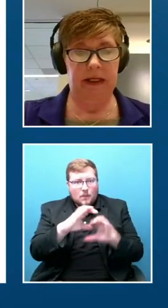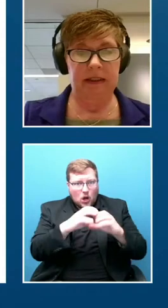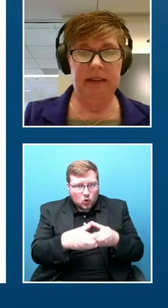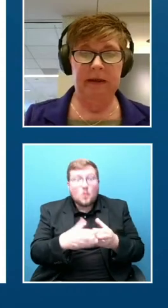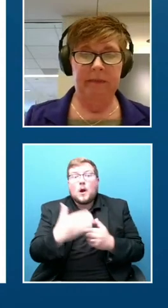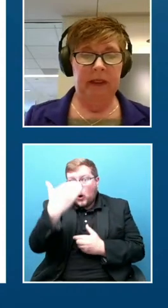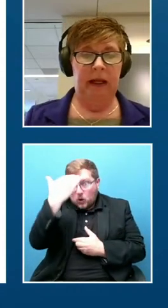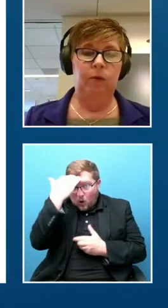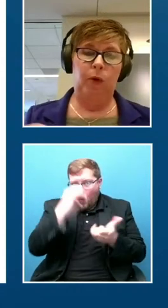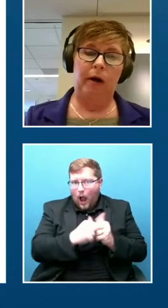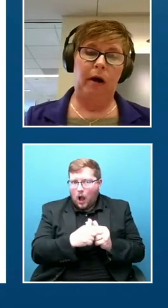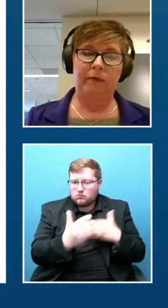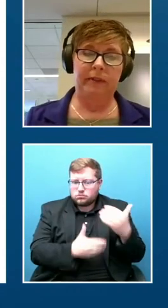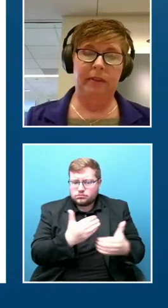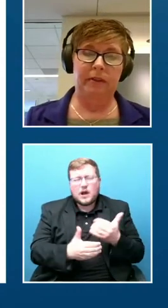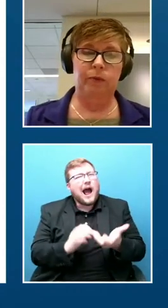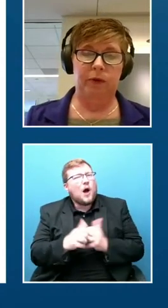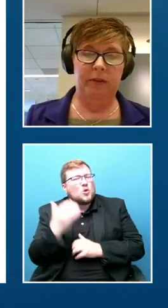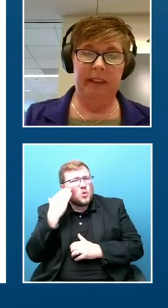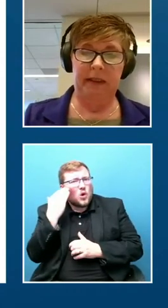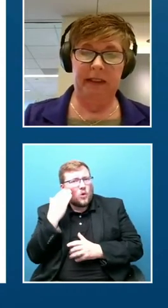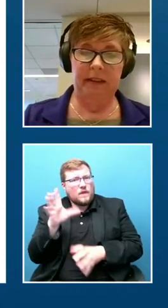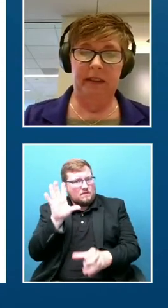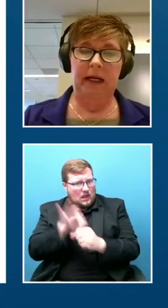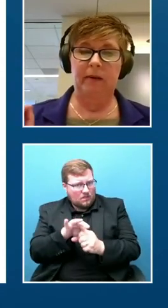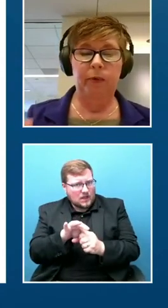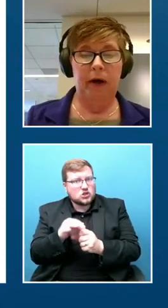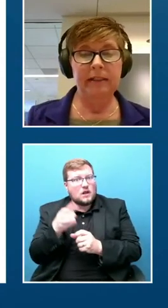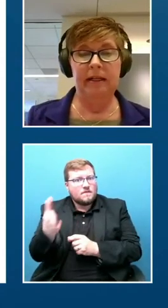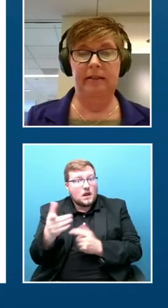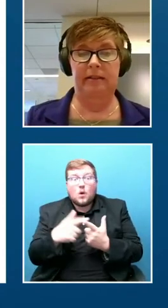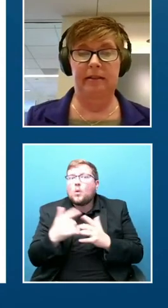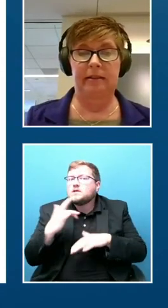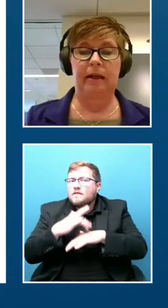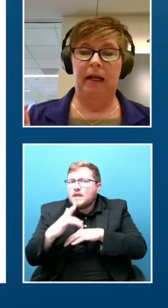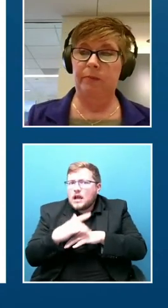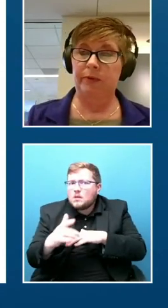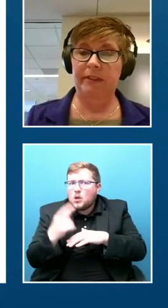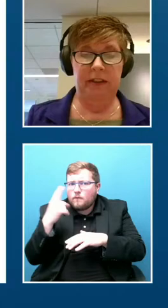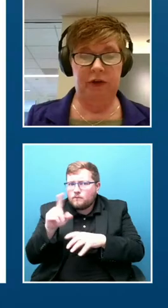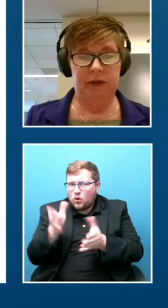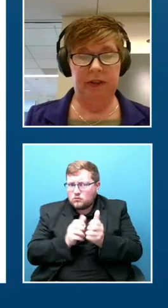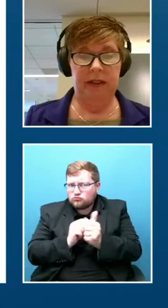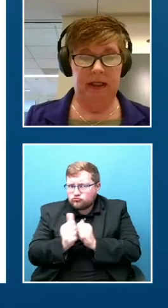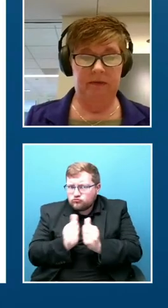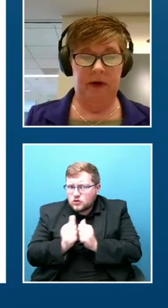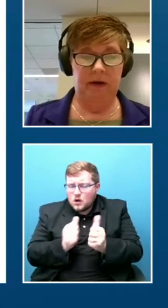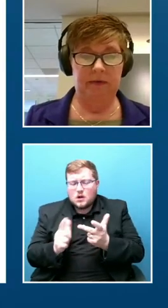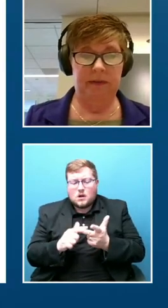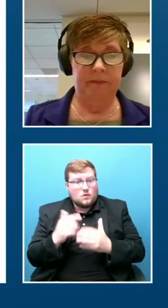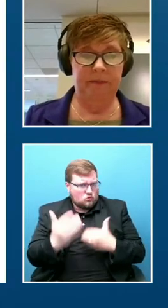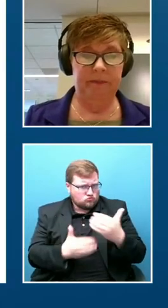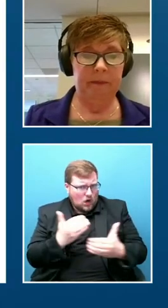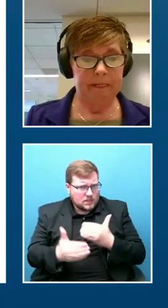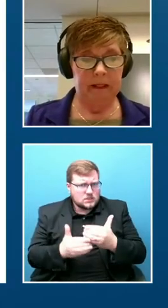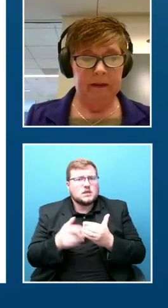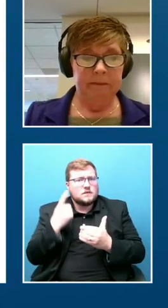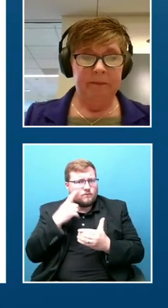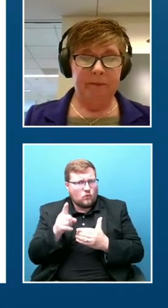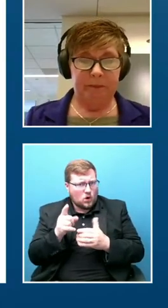take place and what offices were to be elected and the processes and procedures involved?